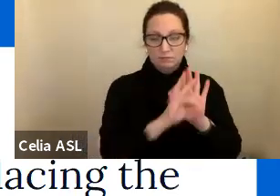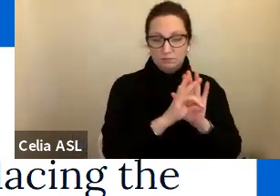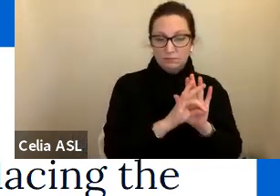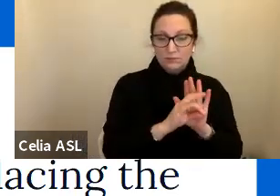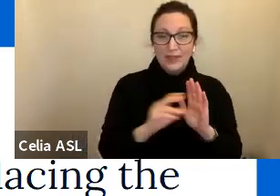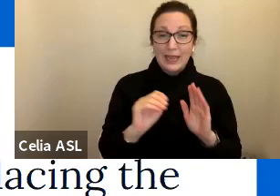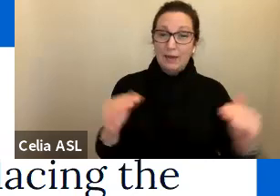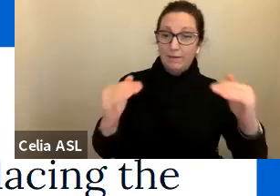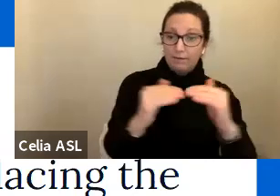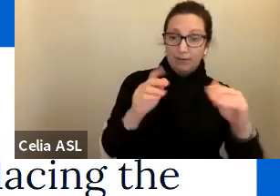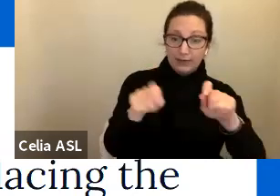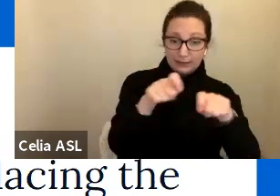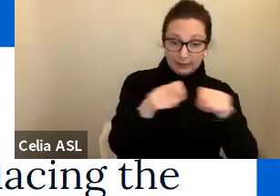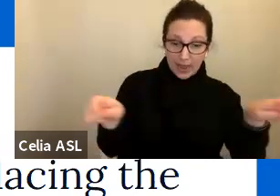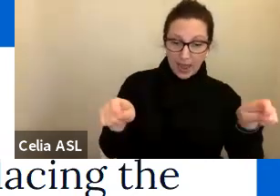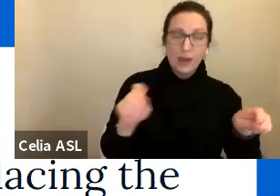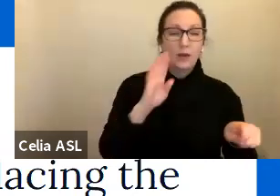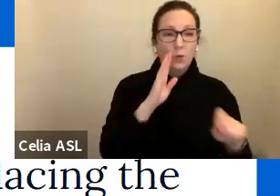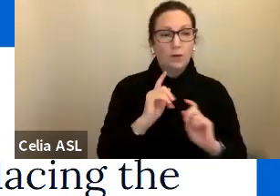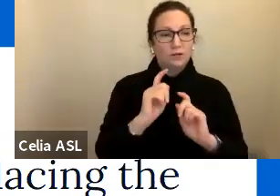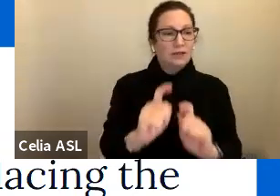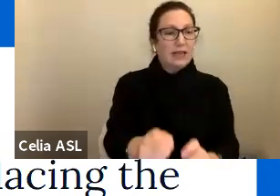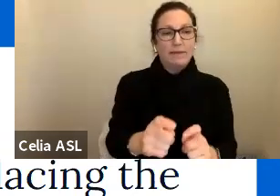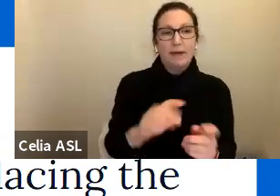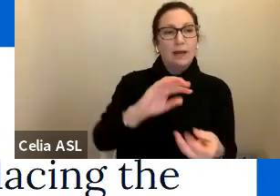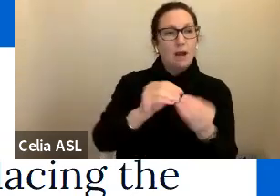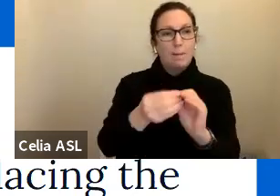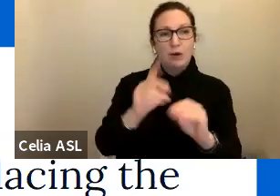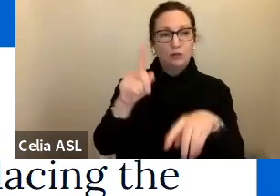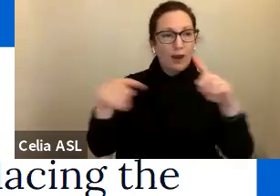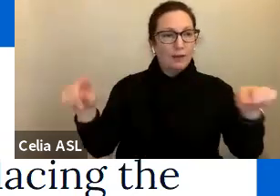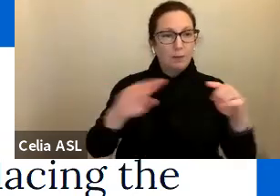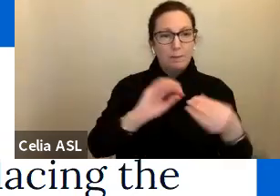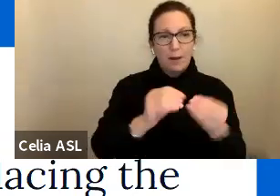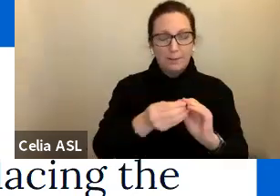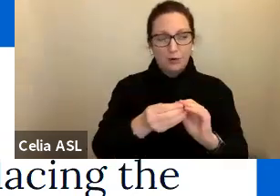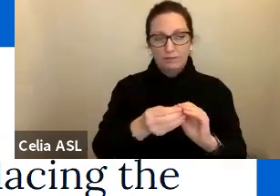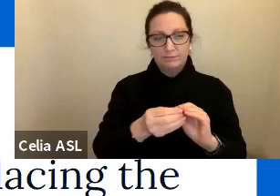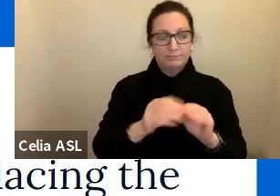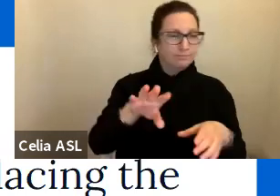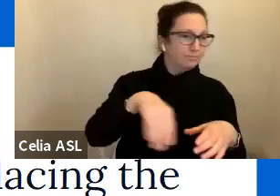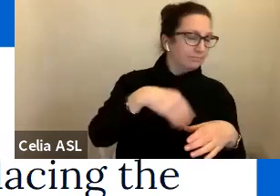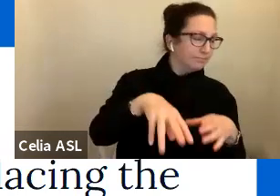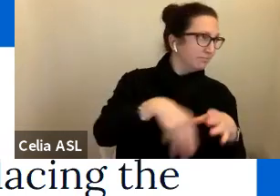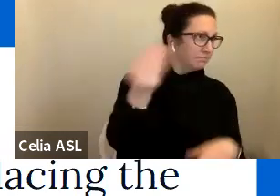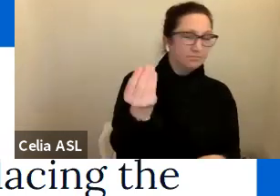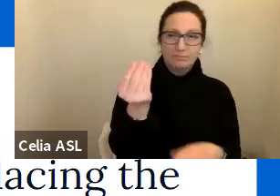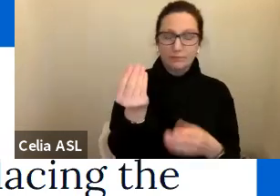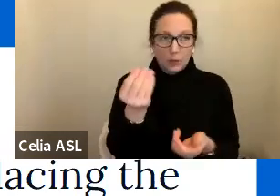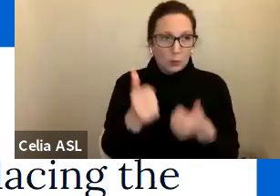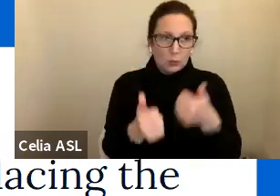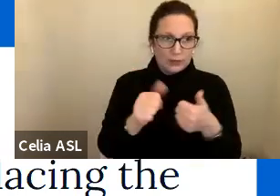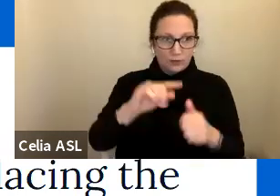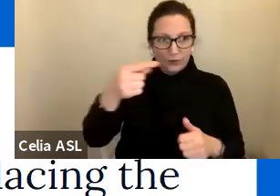random number, which will be used to determine the order in which they are placed. In this process, students will only